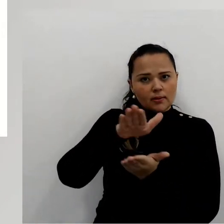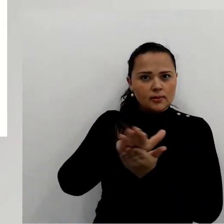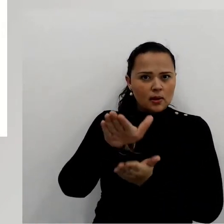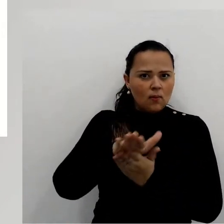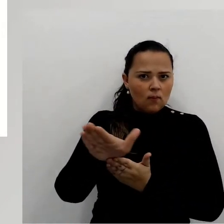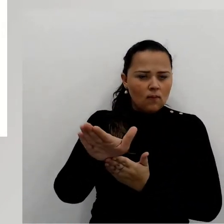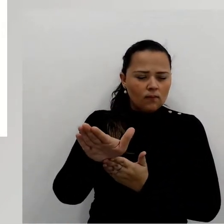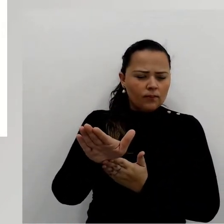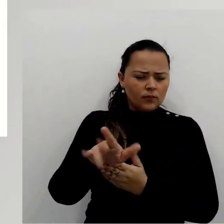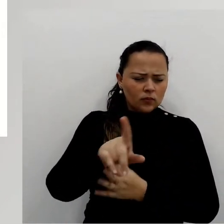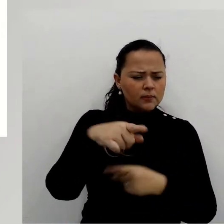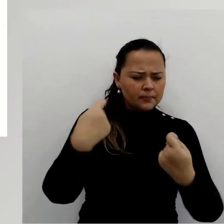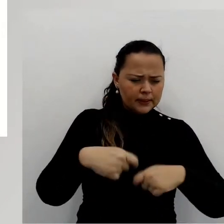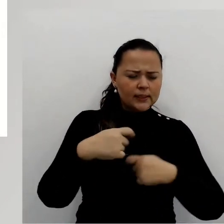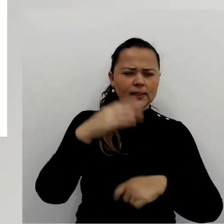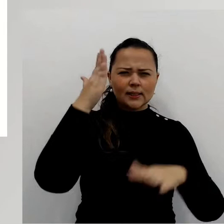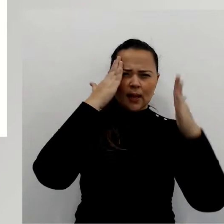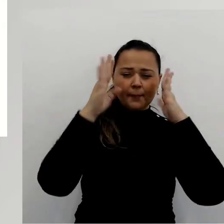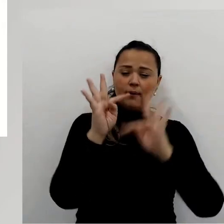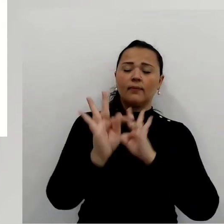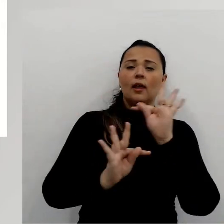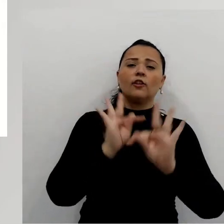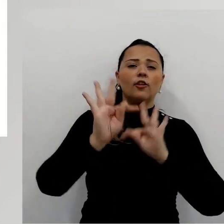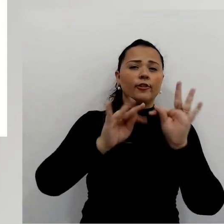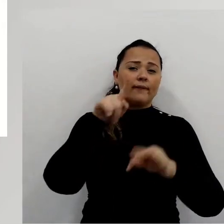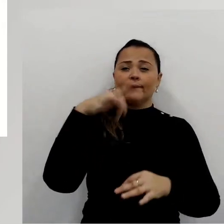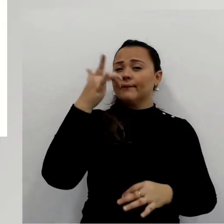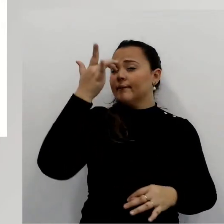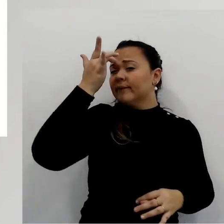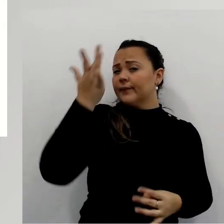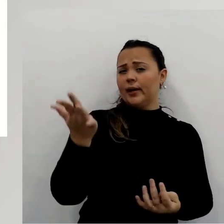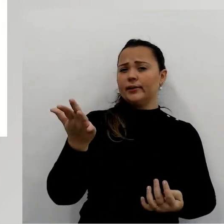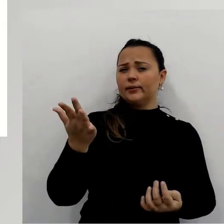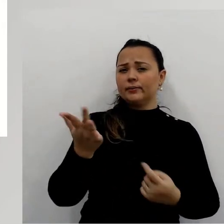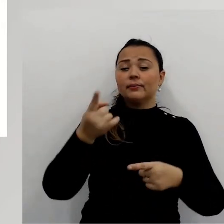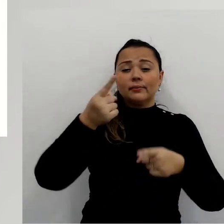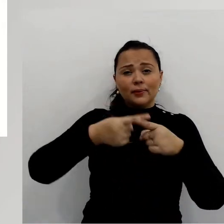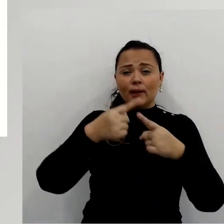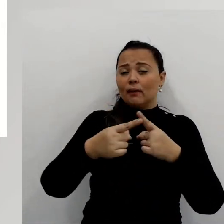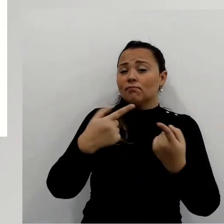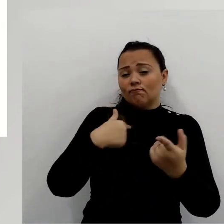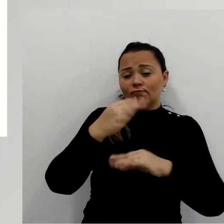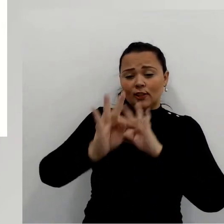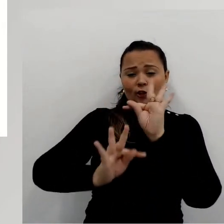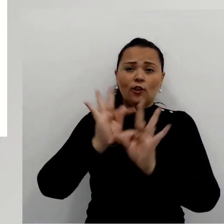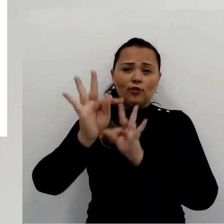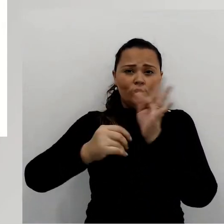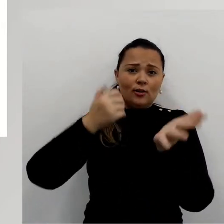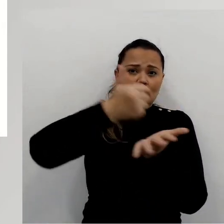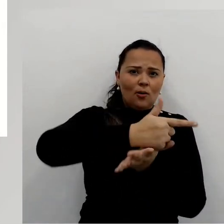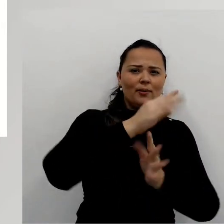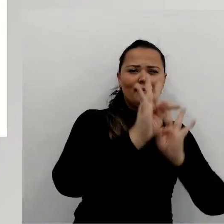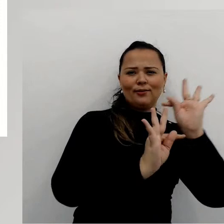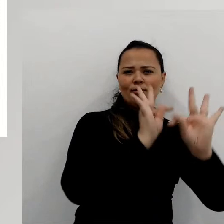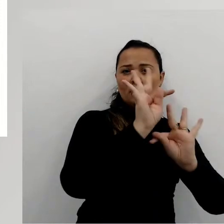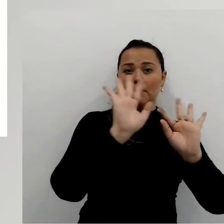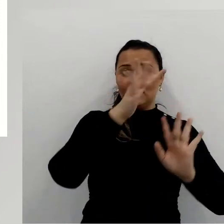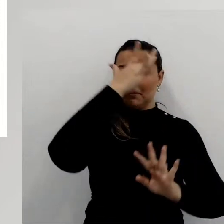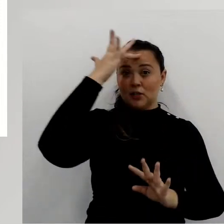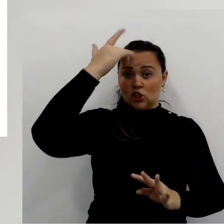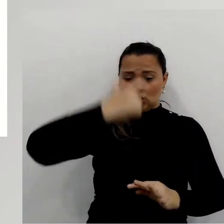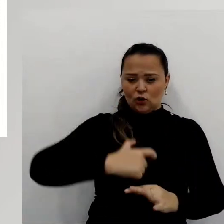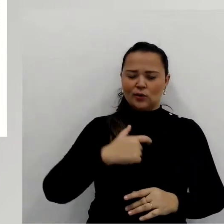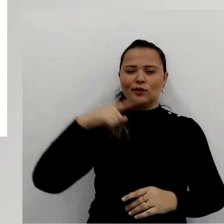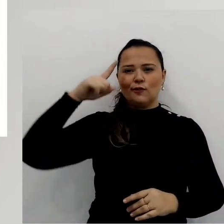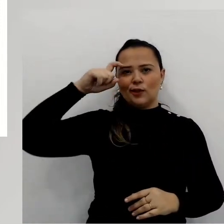technology is easy, because technology, you buy technology, but people, I say people are hard. Technology is easy, people are